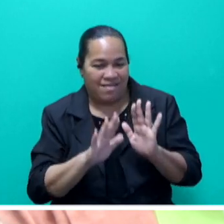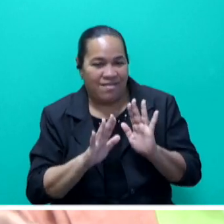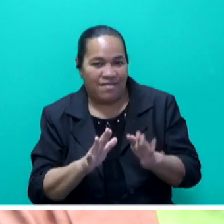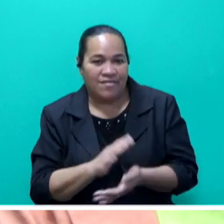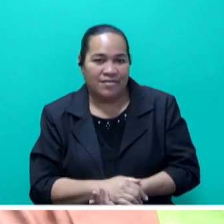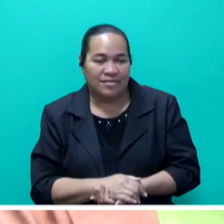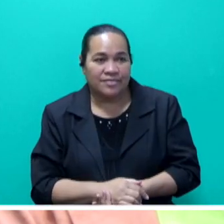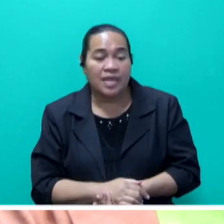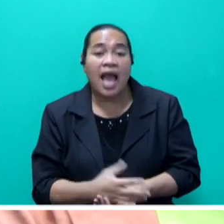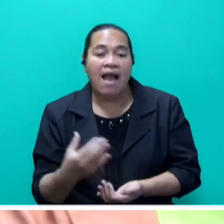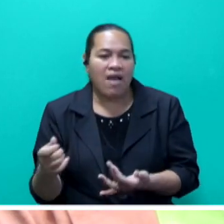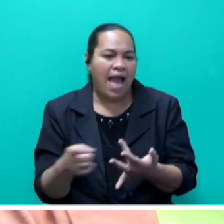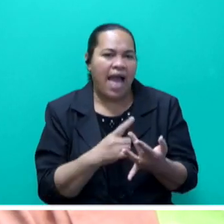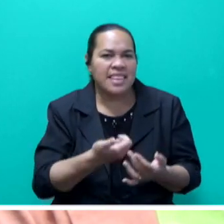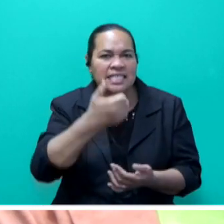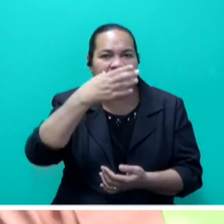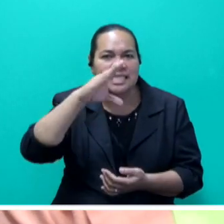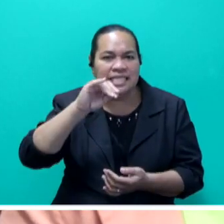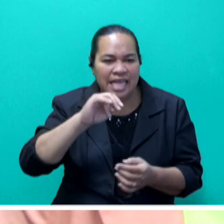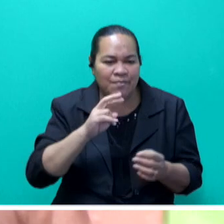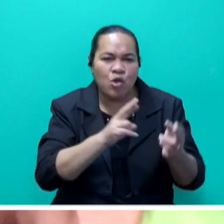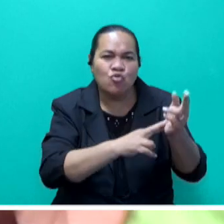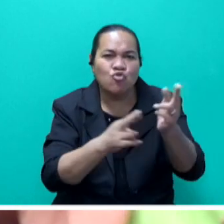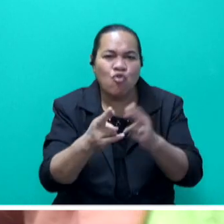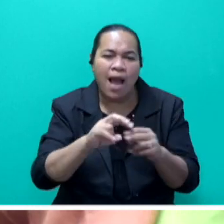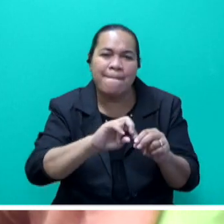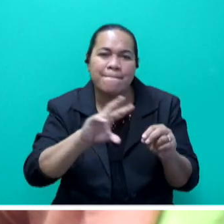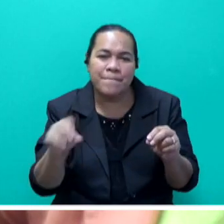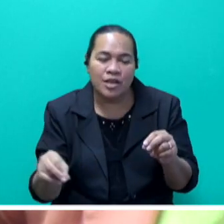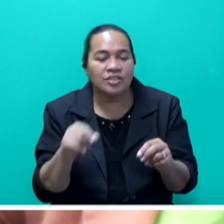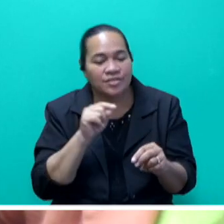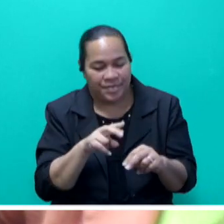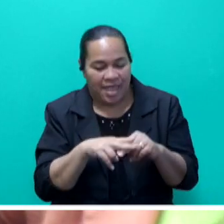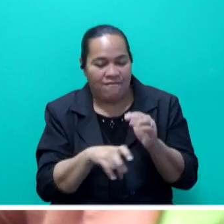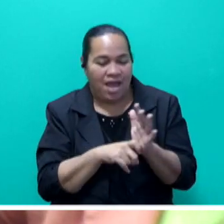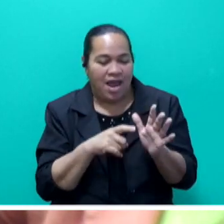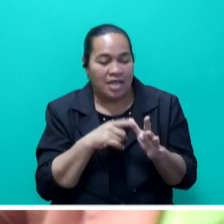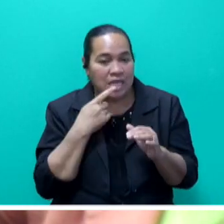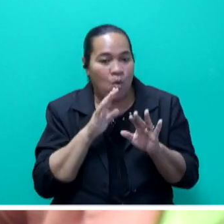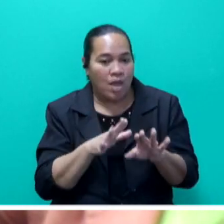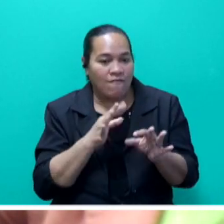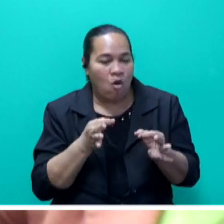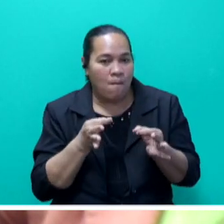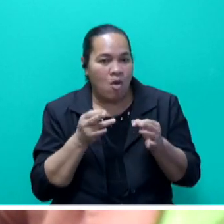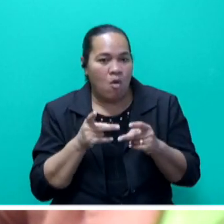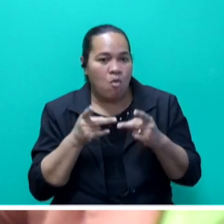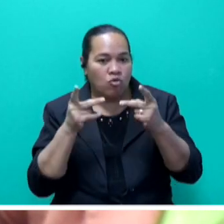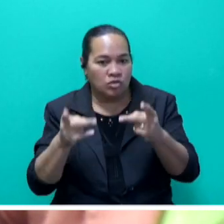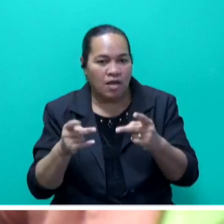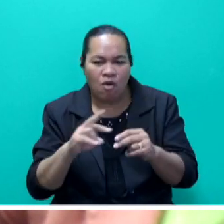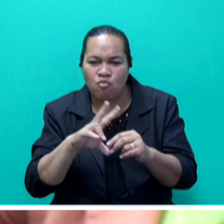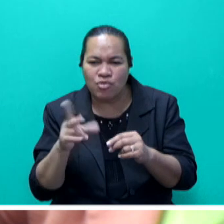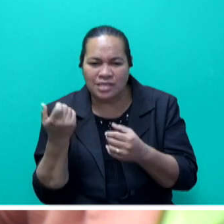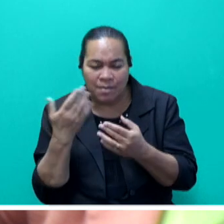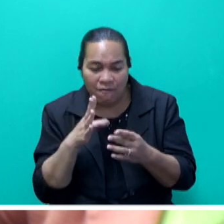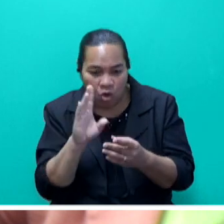There's also another 60 rural bridges. 60 rural bridges that the FRA is looking at now. It's awaiting proposals from bridge suppliers for the